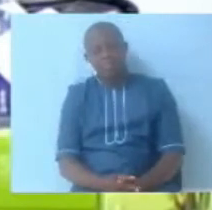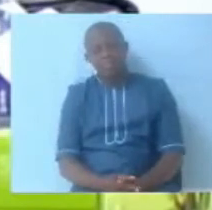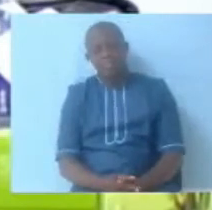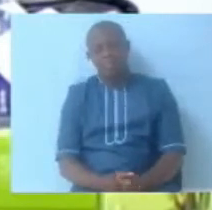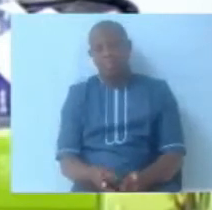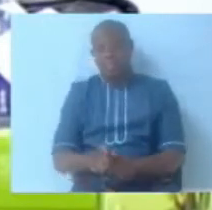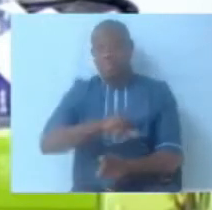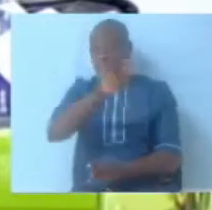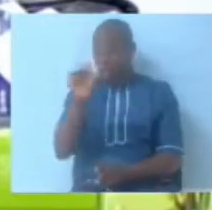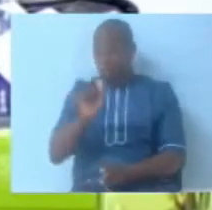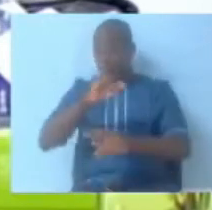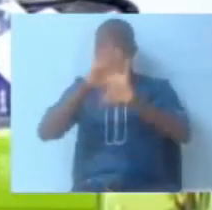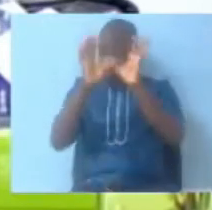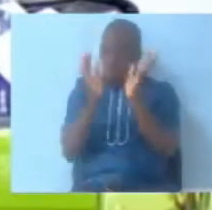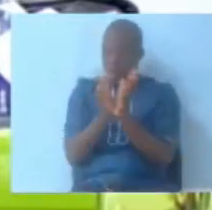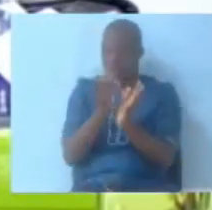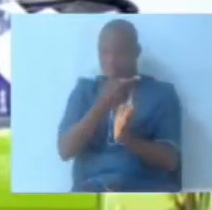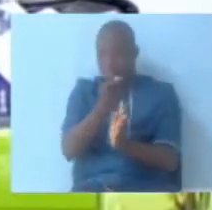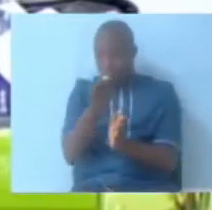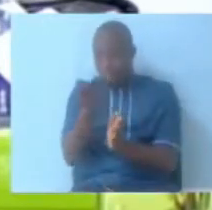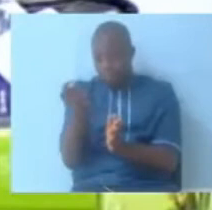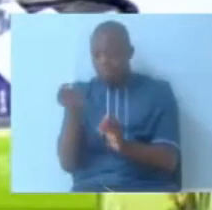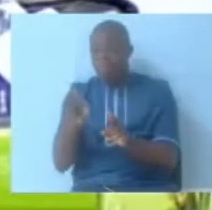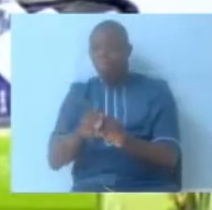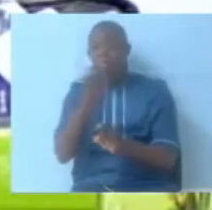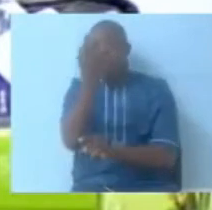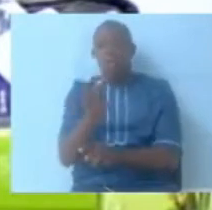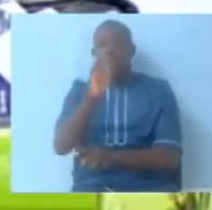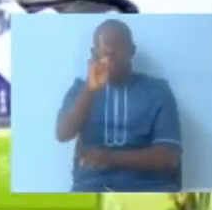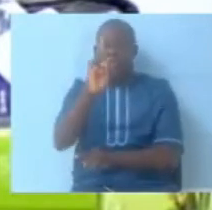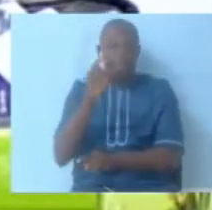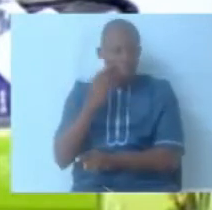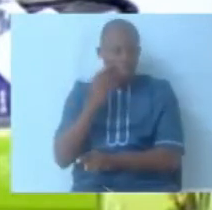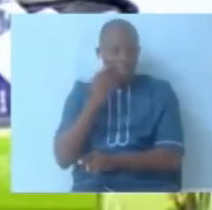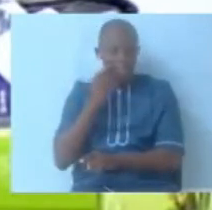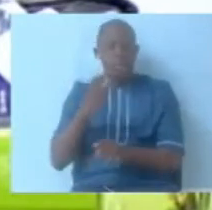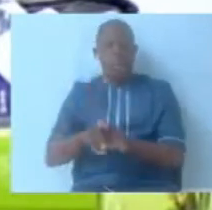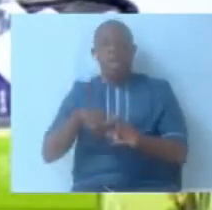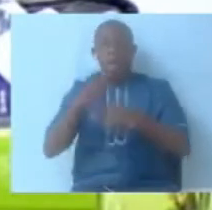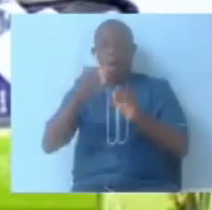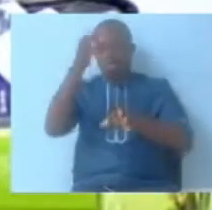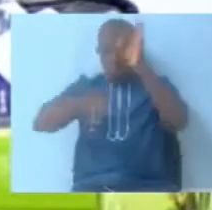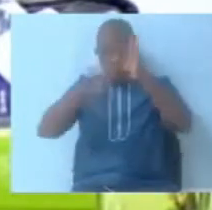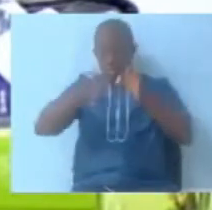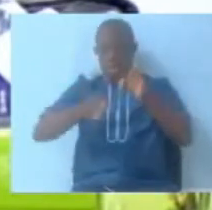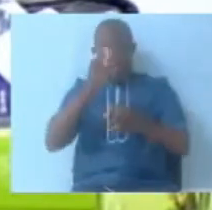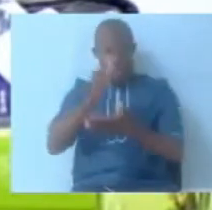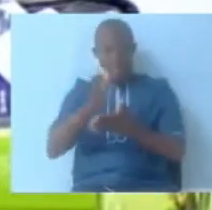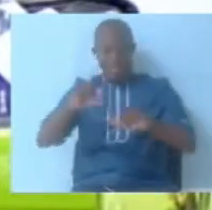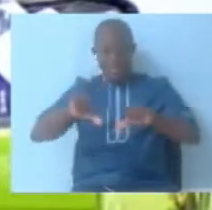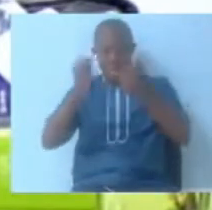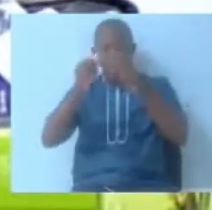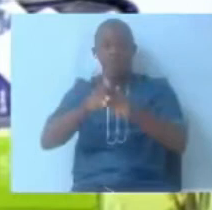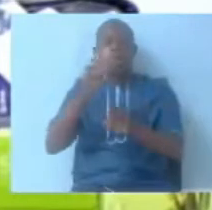all those occasions it was only on one day that real trial started. That was